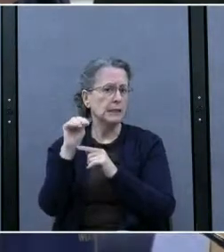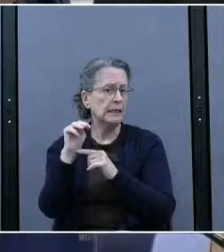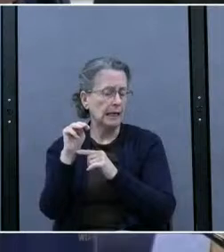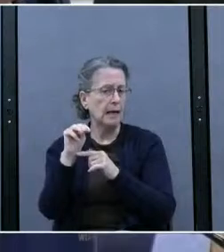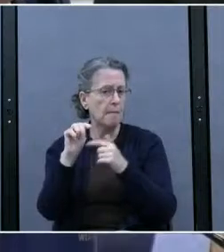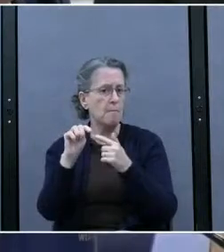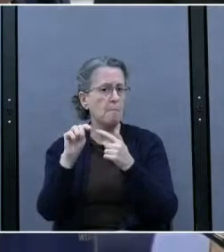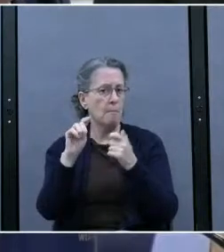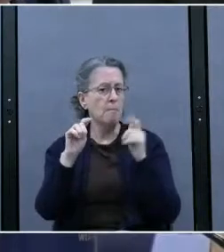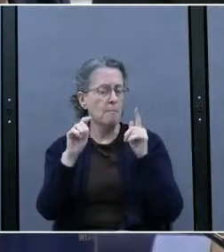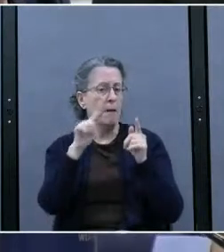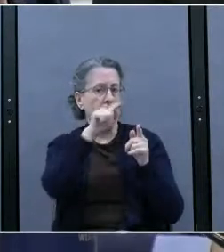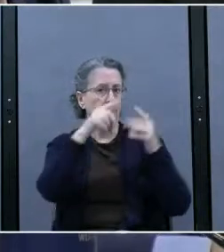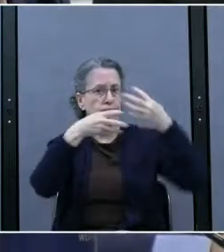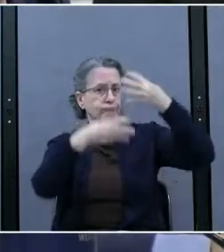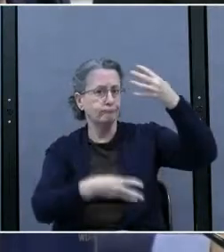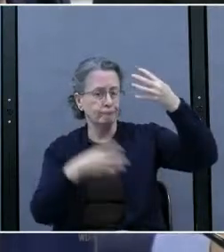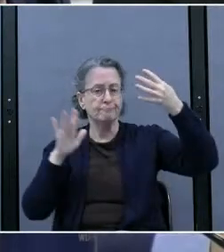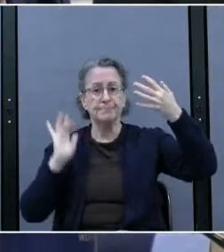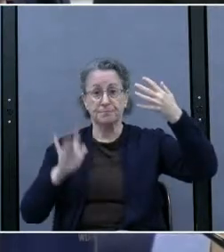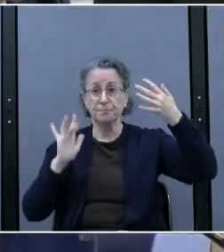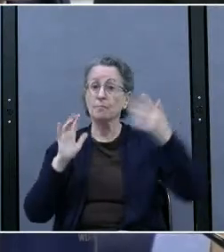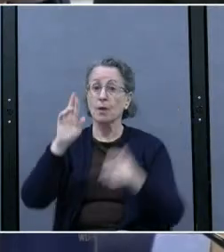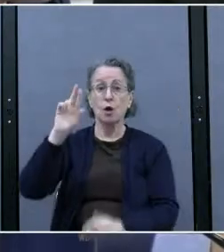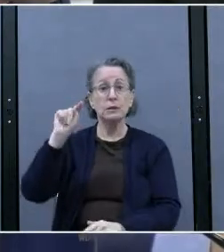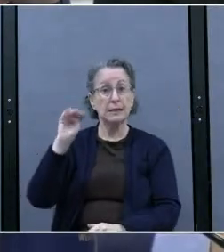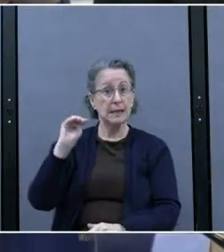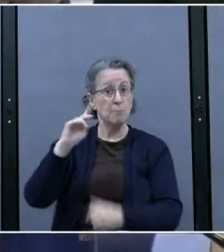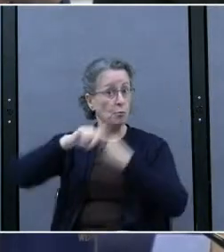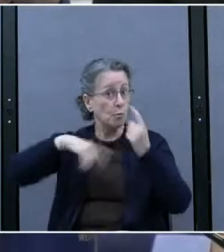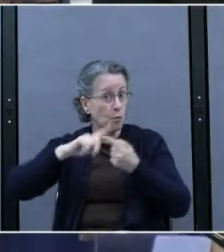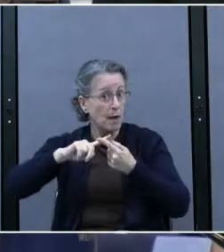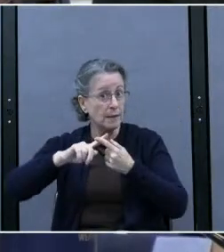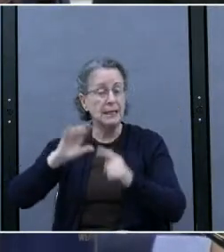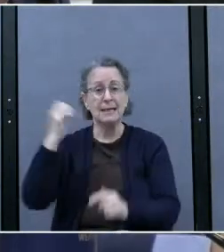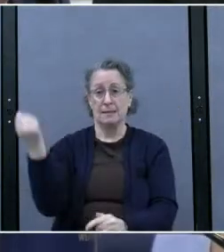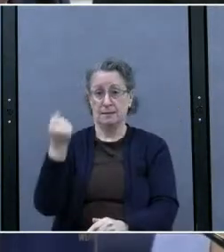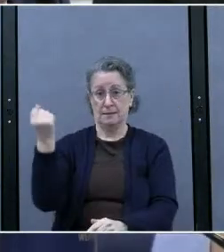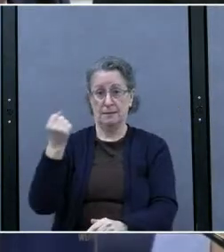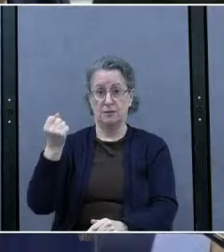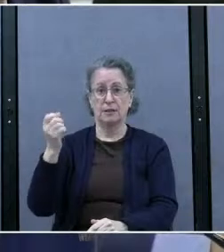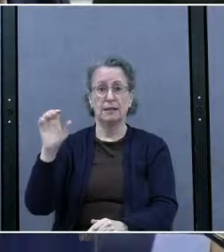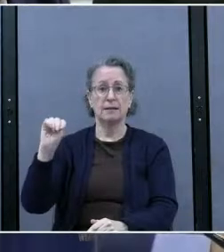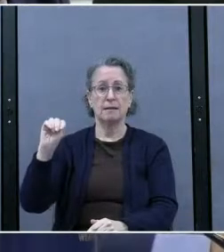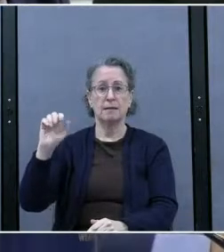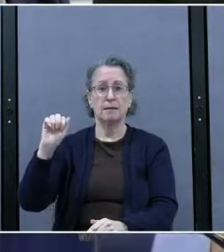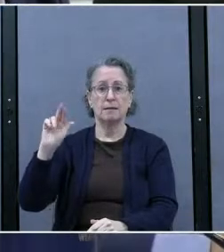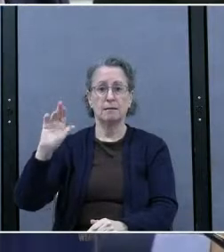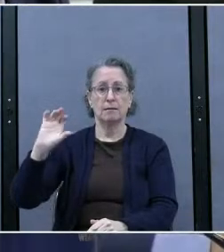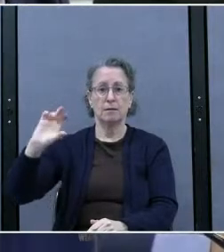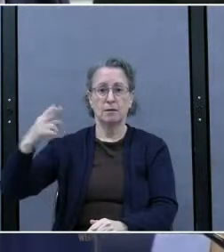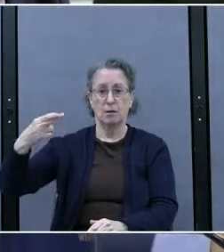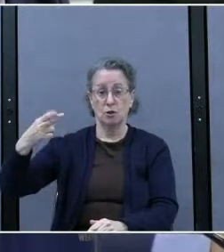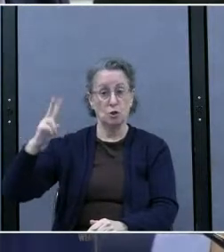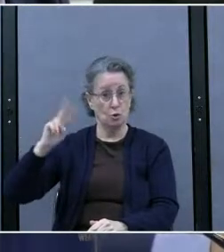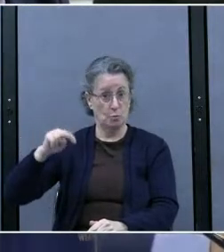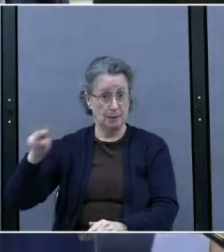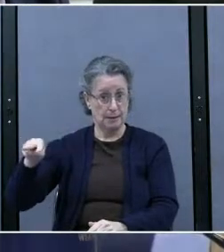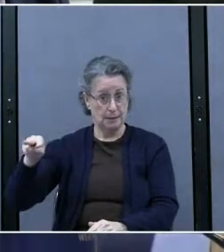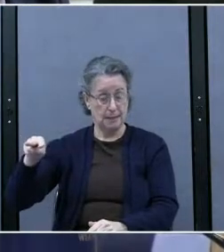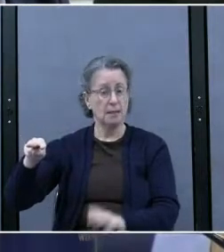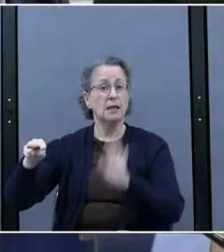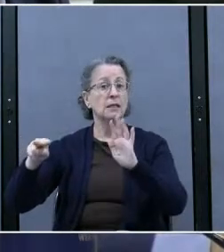RTM itself, this is kind of important, will be held on Saturday, March 22nd, and will start on time